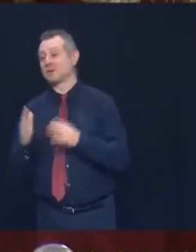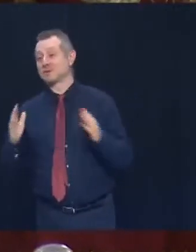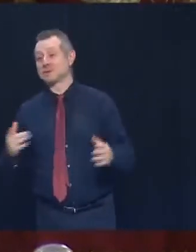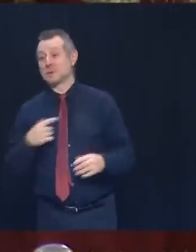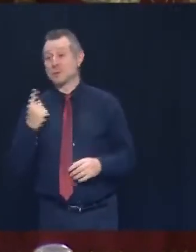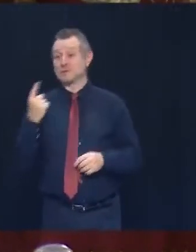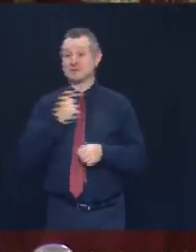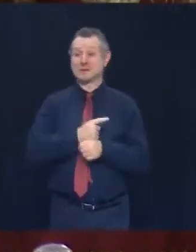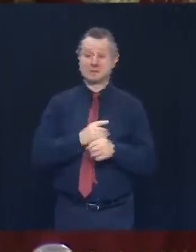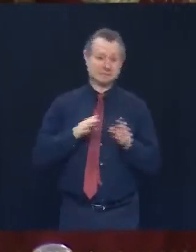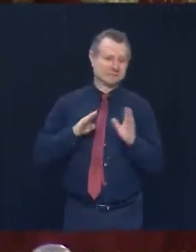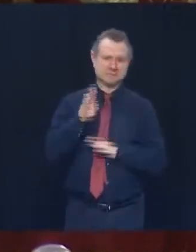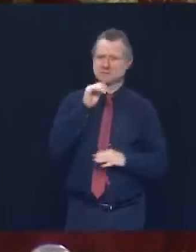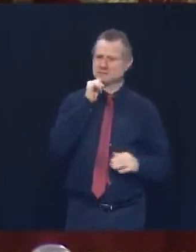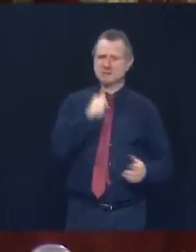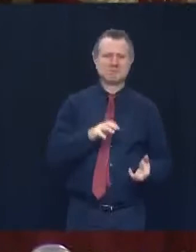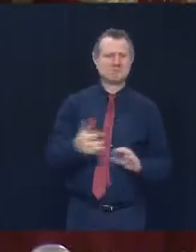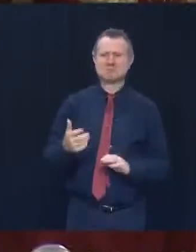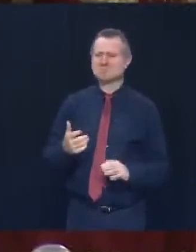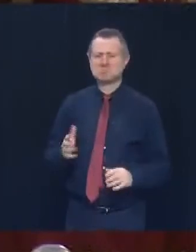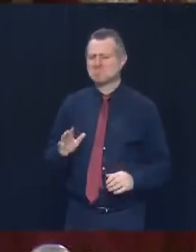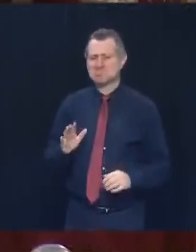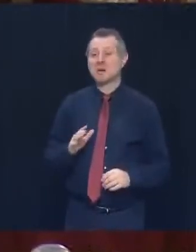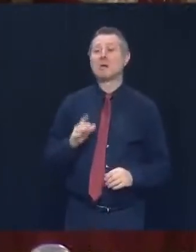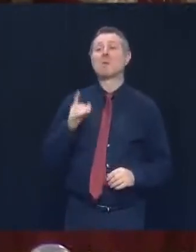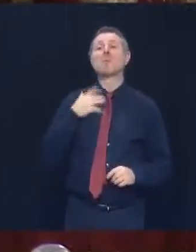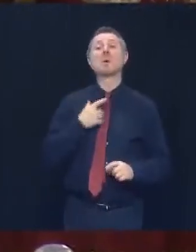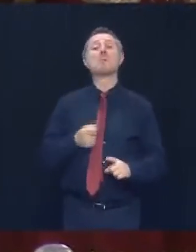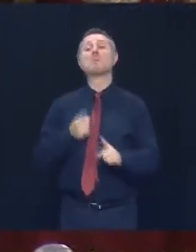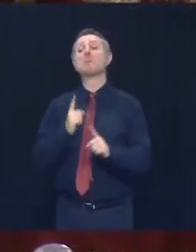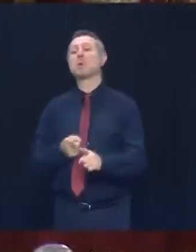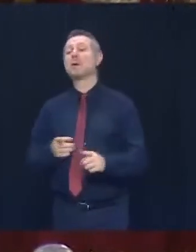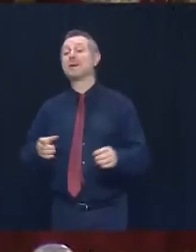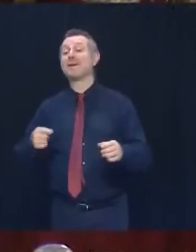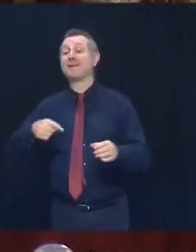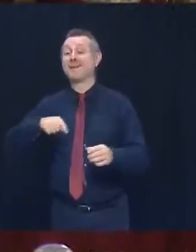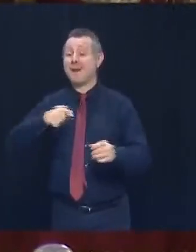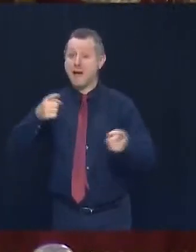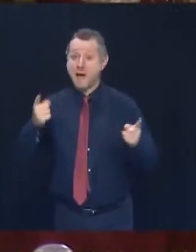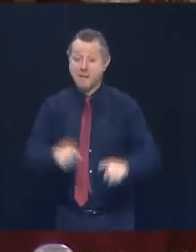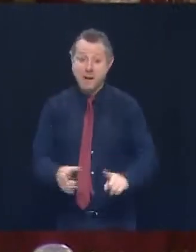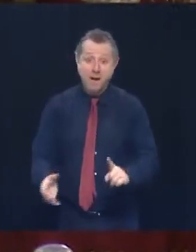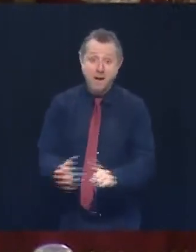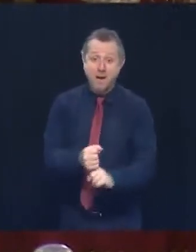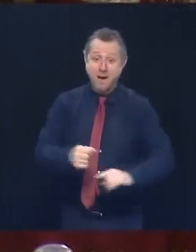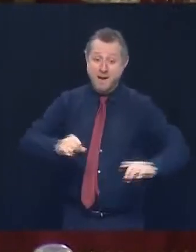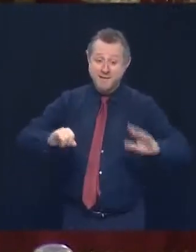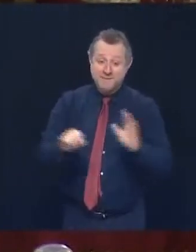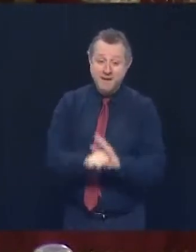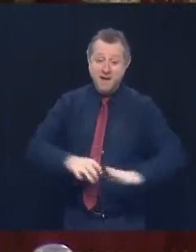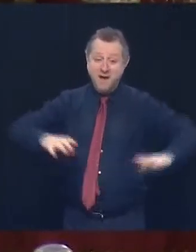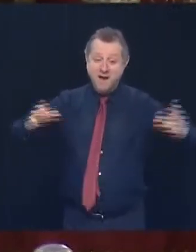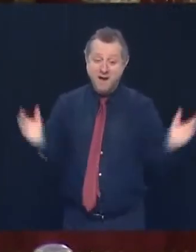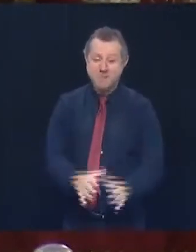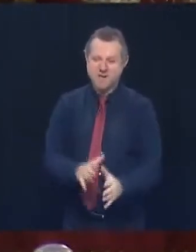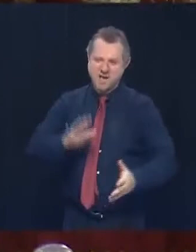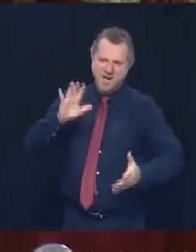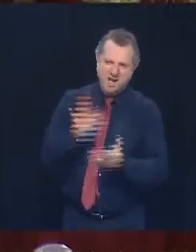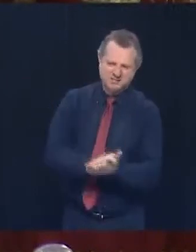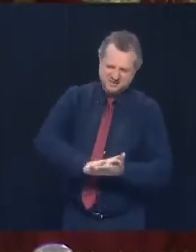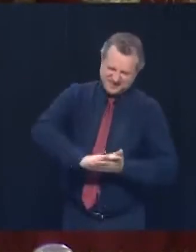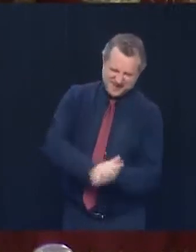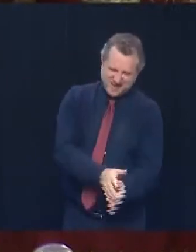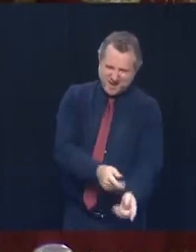making. And the point of the cluster approach is identify it, attack it, see if you can contain it, which is what the numbers tell you, and then either